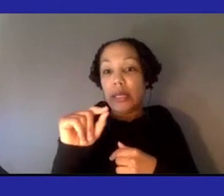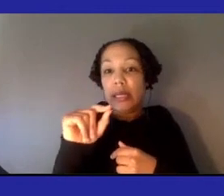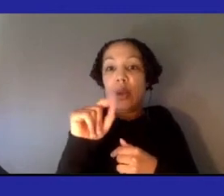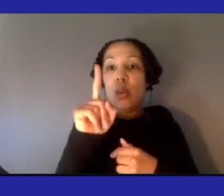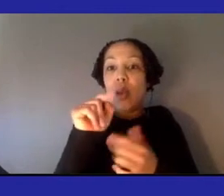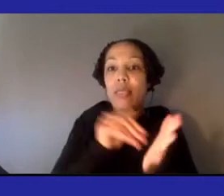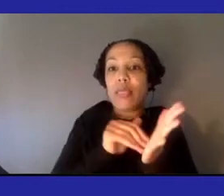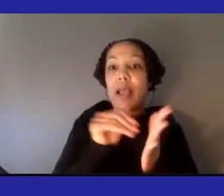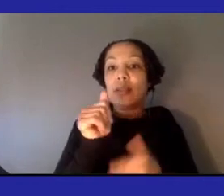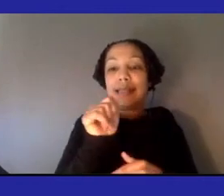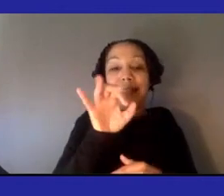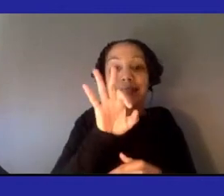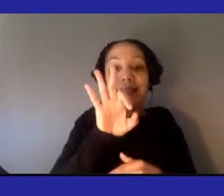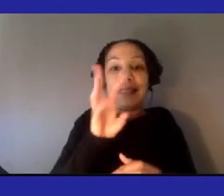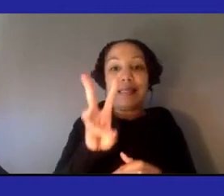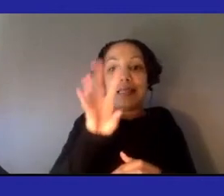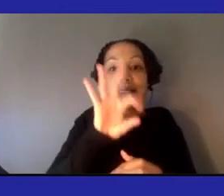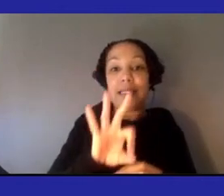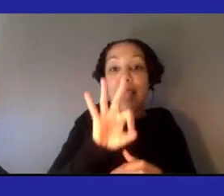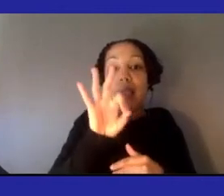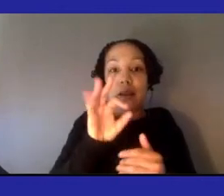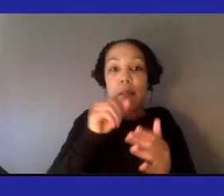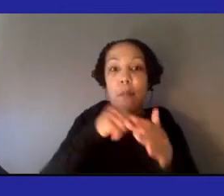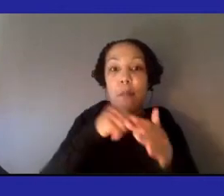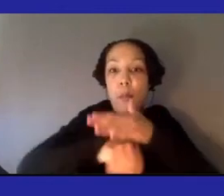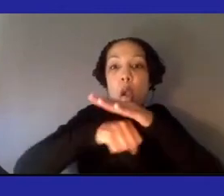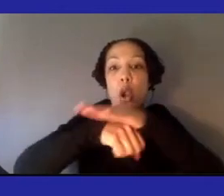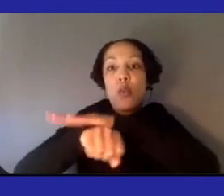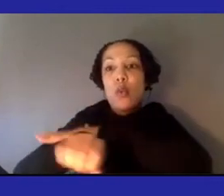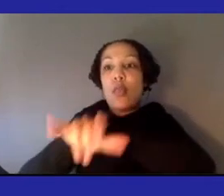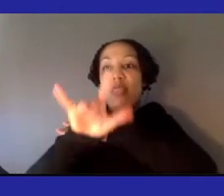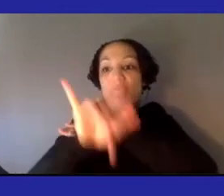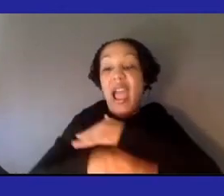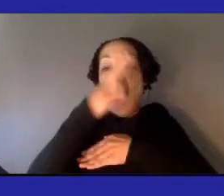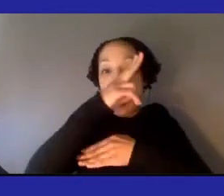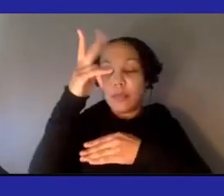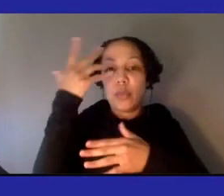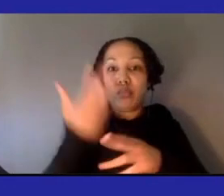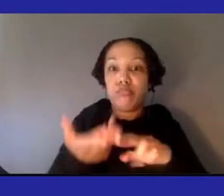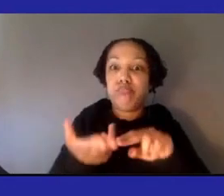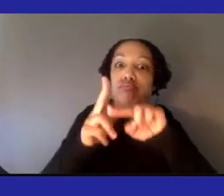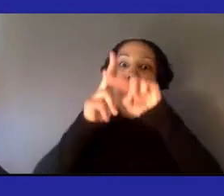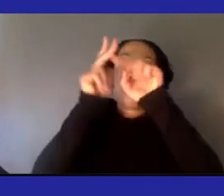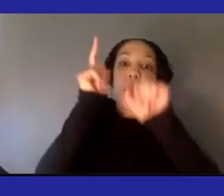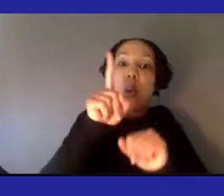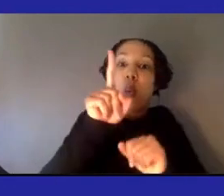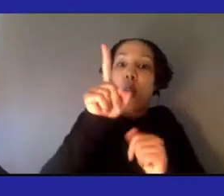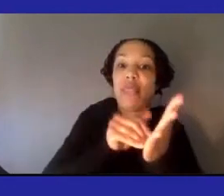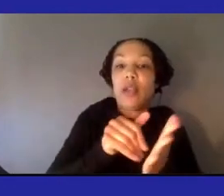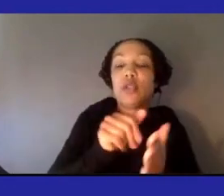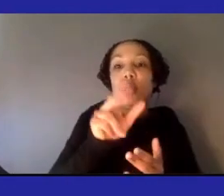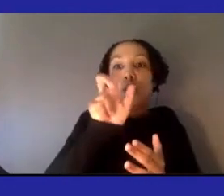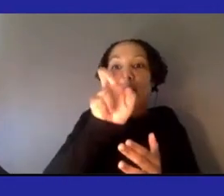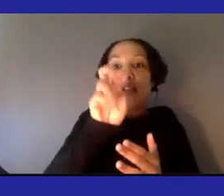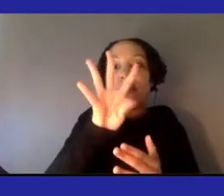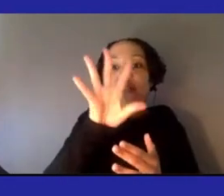increasing. Over 1,300 the past 2 years. We had 1,350 in last year,